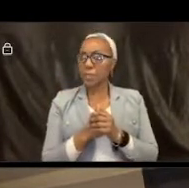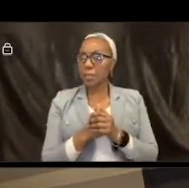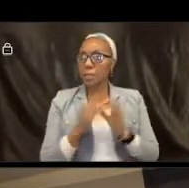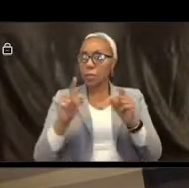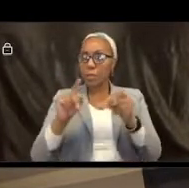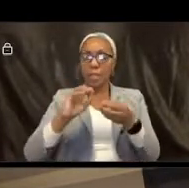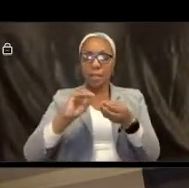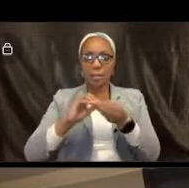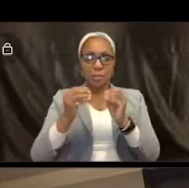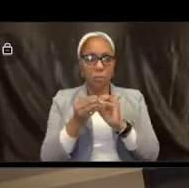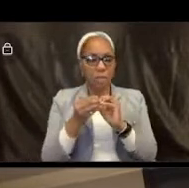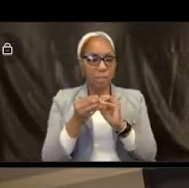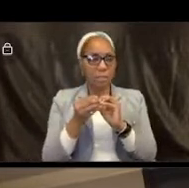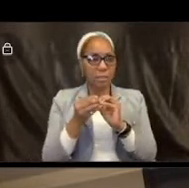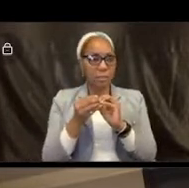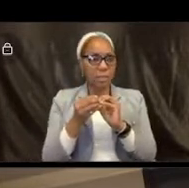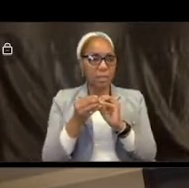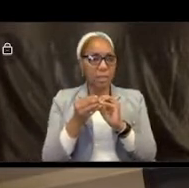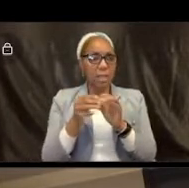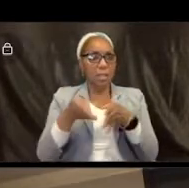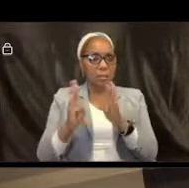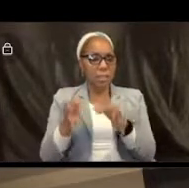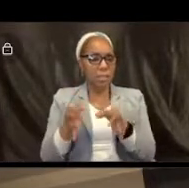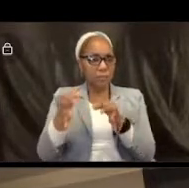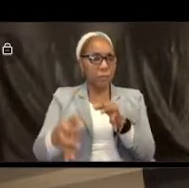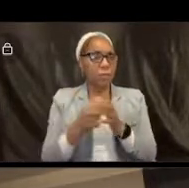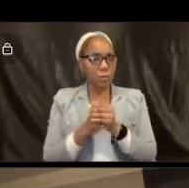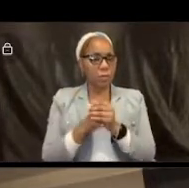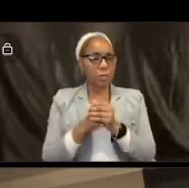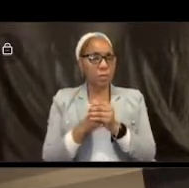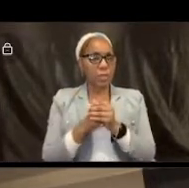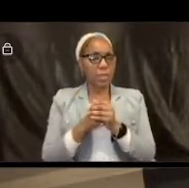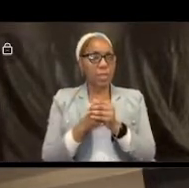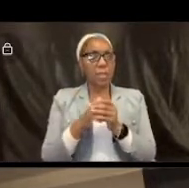Number one, items on consent deferral. Item A,